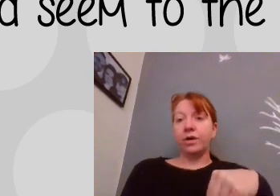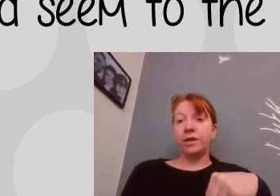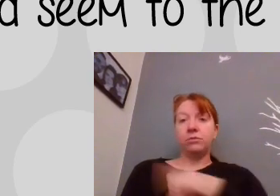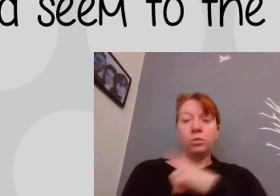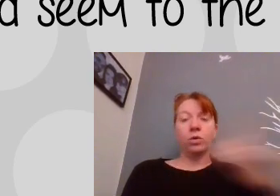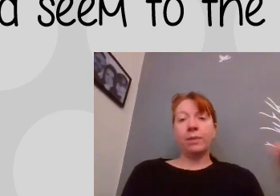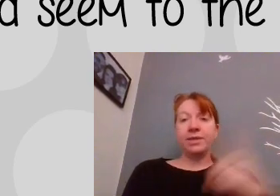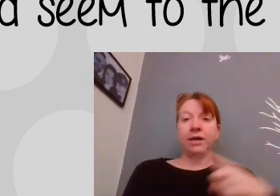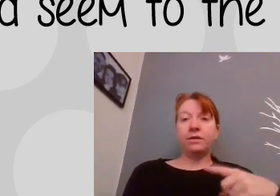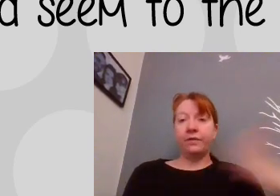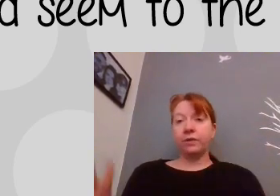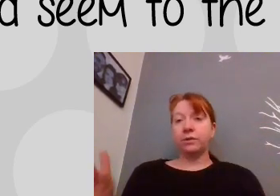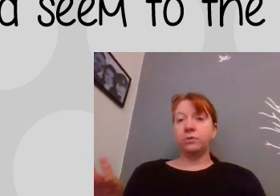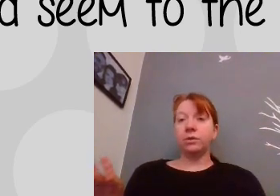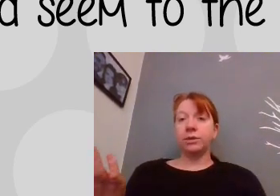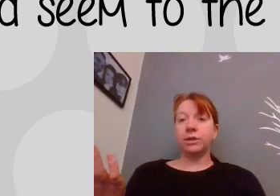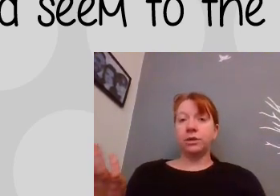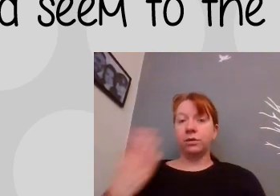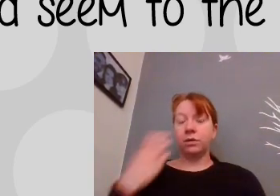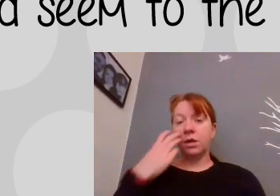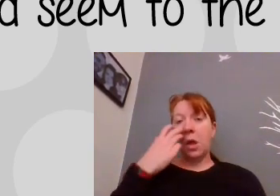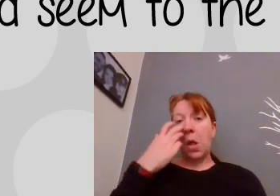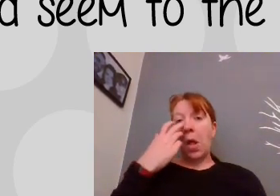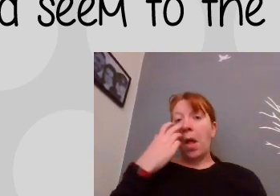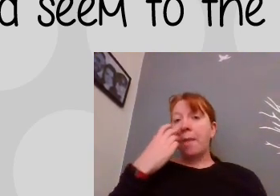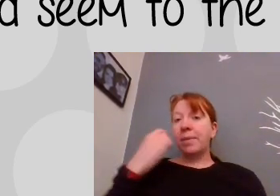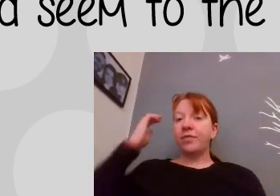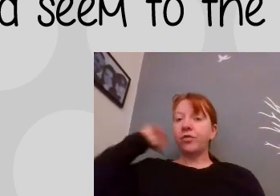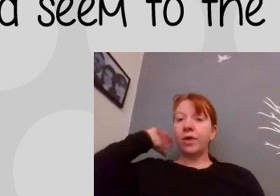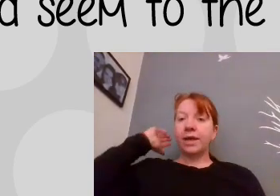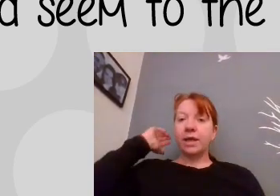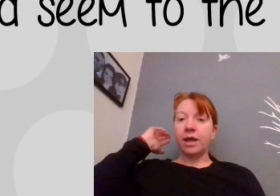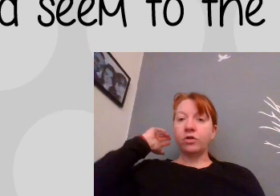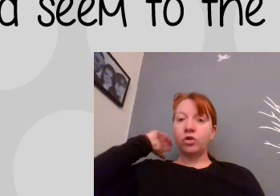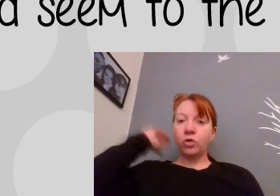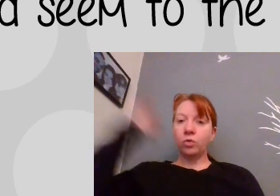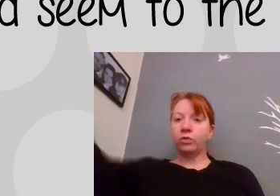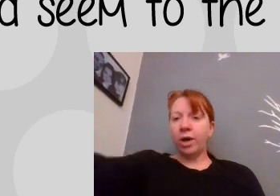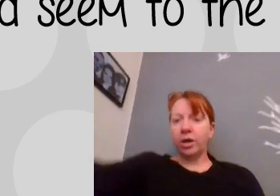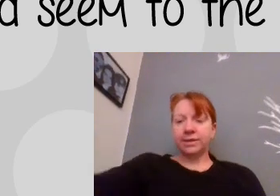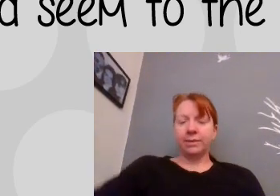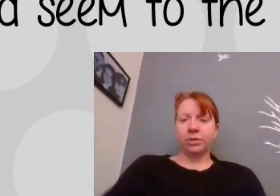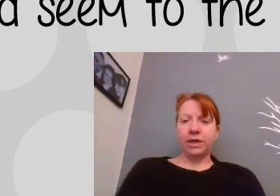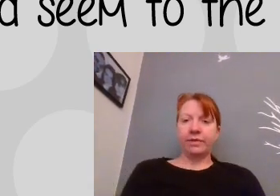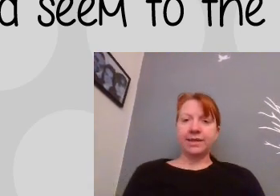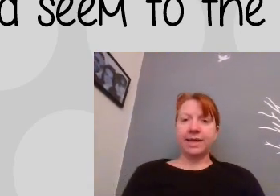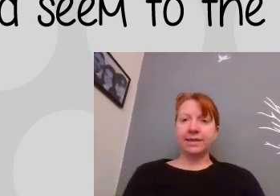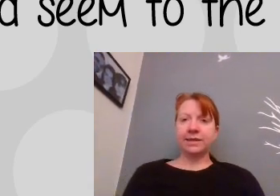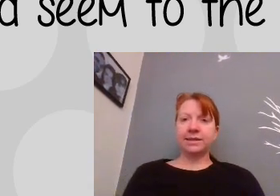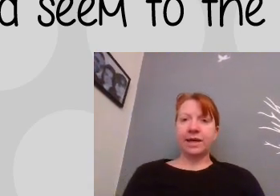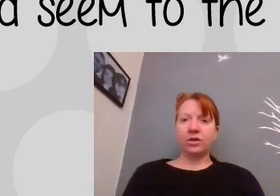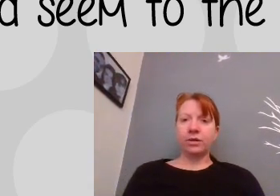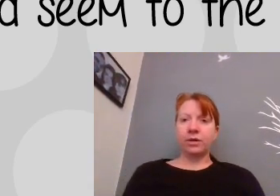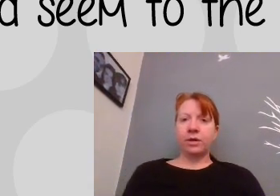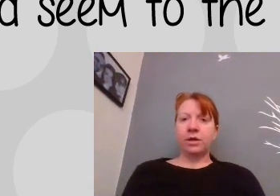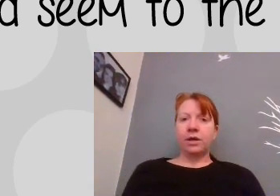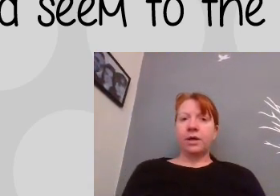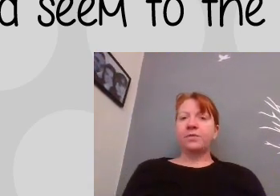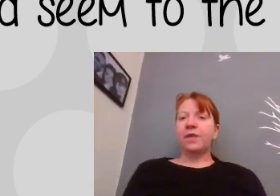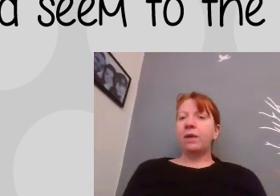inside the train, you walk up and down, it feels 2 kilometers long. But if the train shoots past somebody and they're standing in the